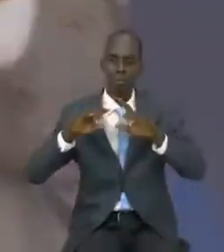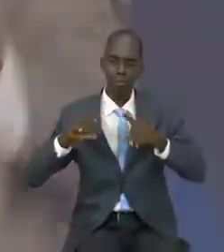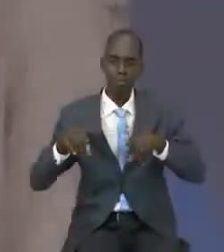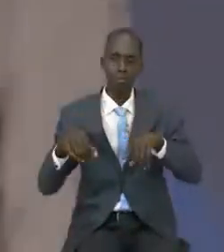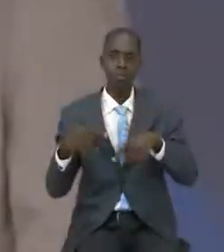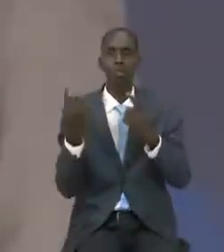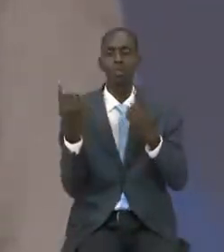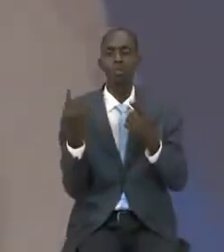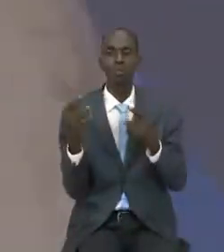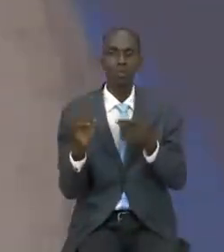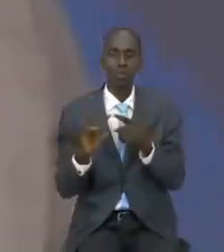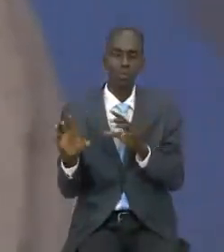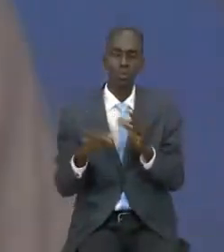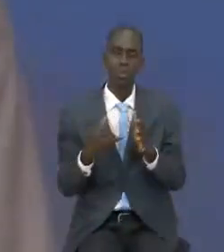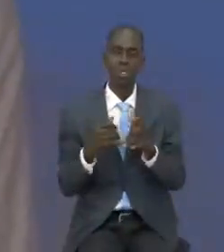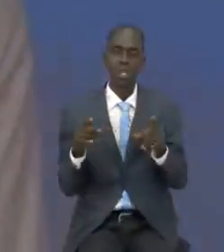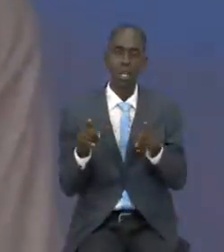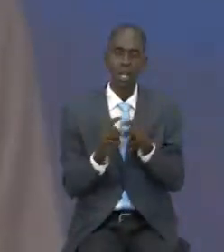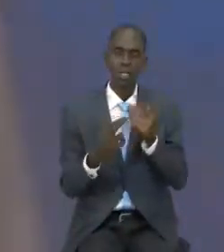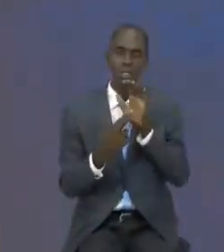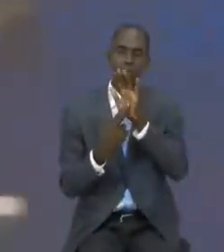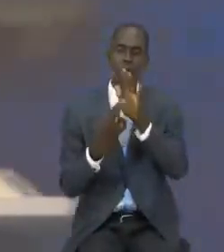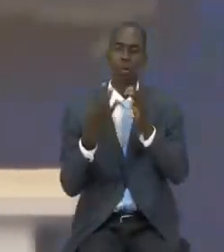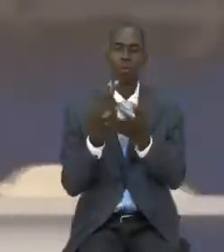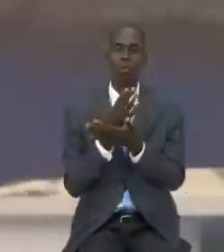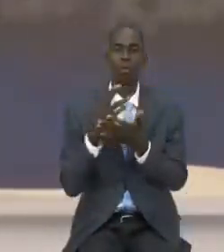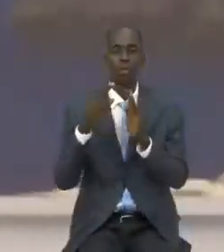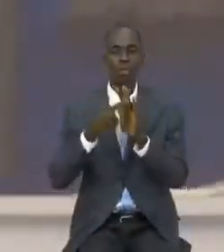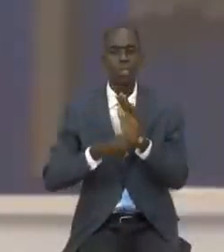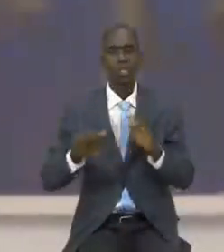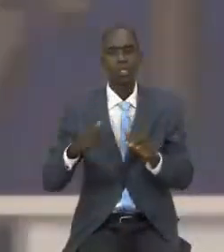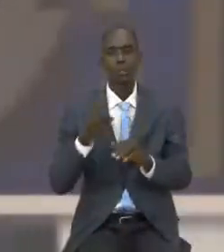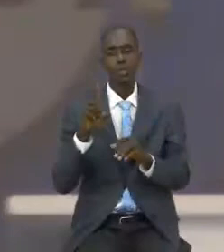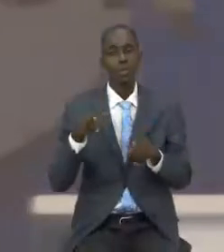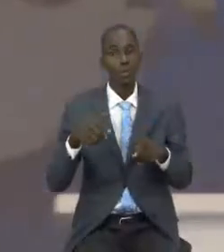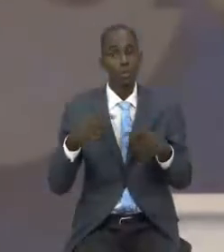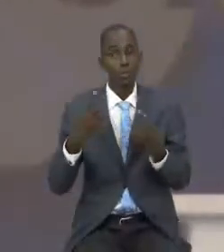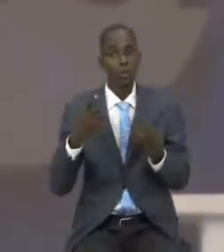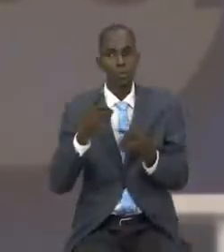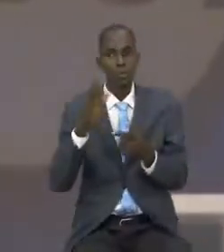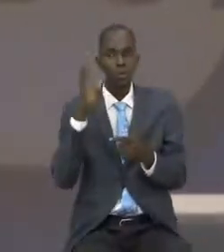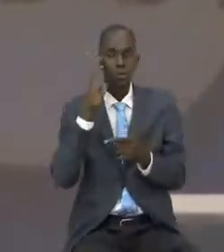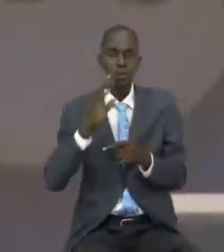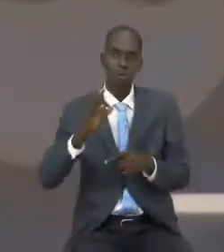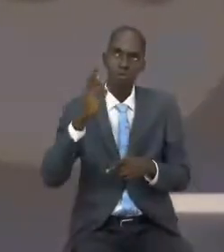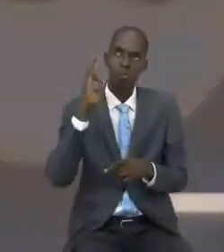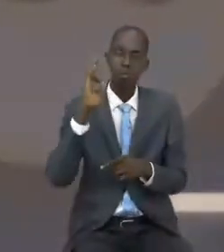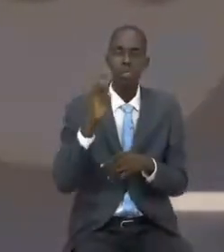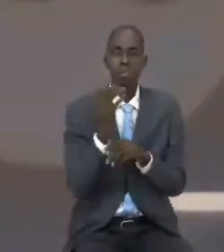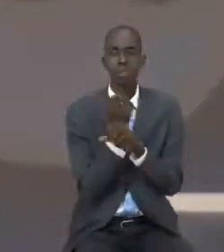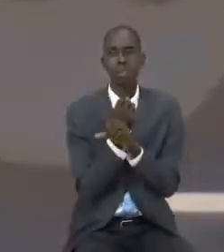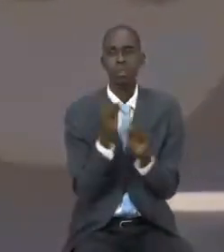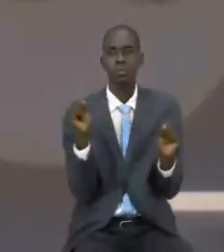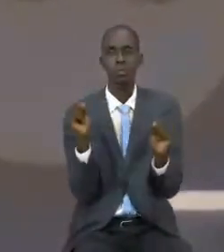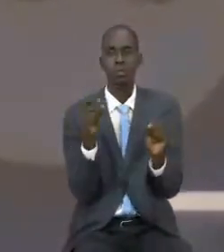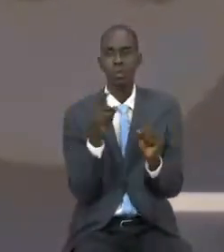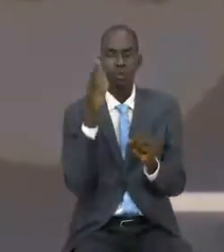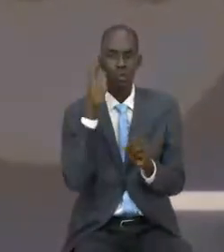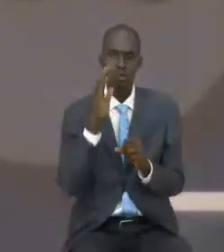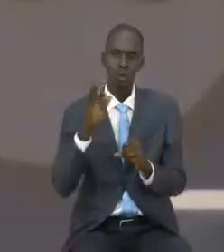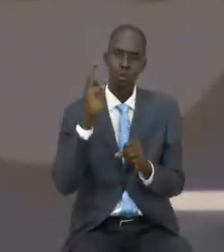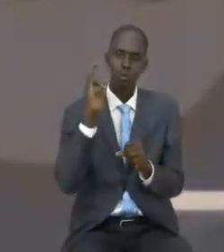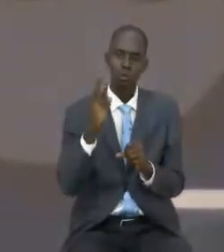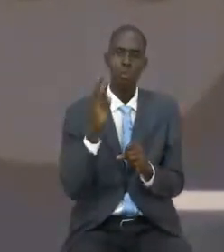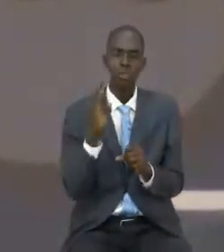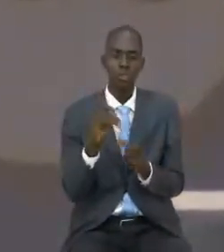like ambassadors of holiness, anywhere you go, you'll preach salvation, you'll preach